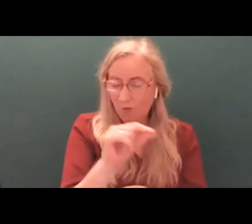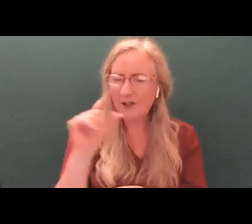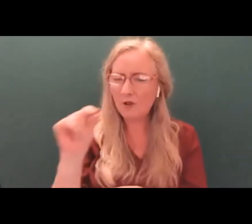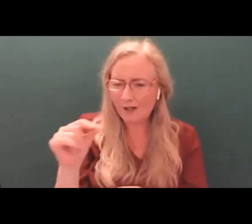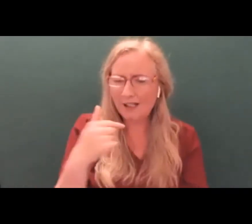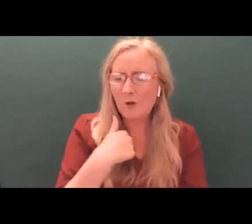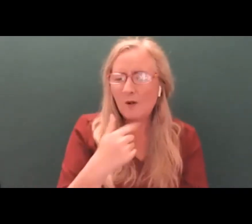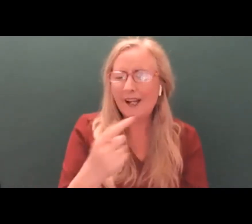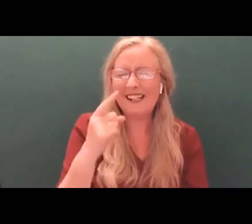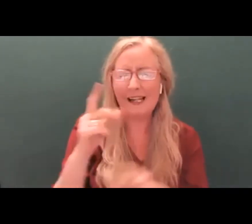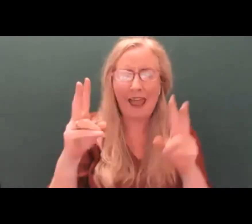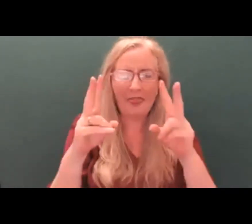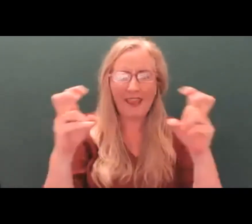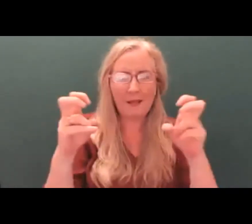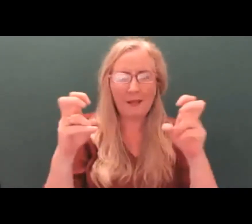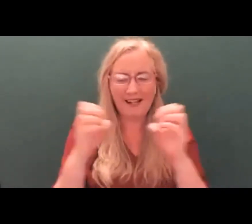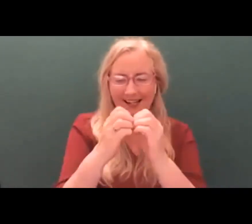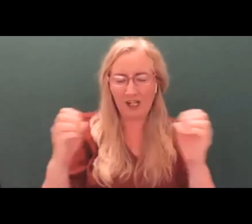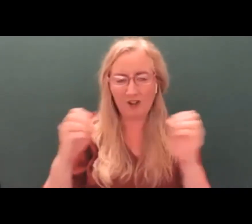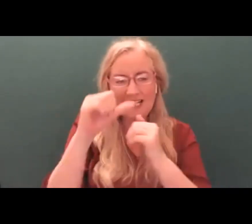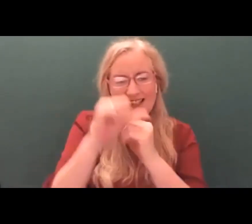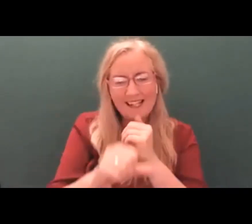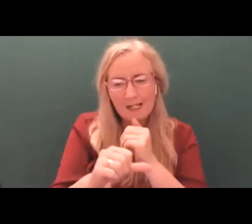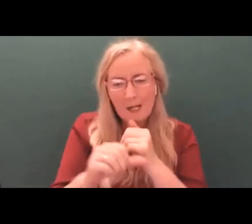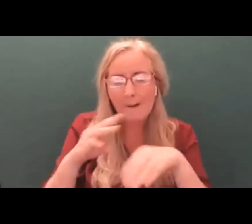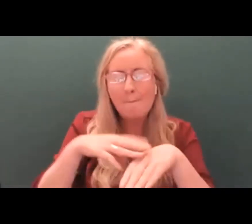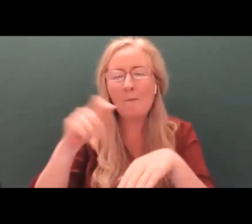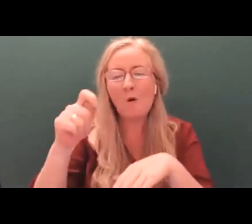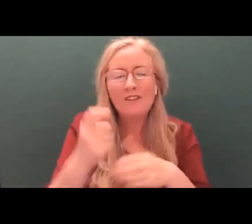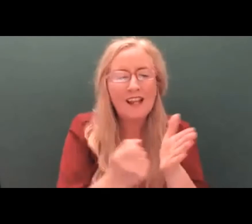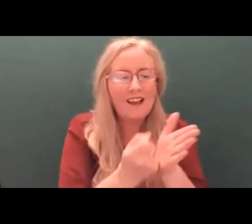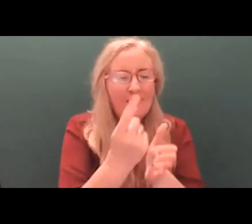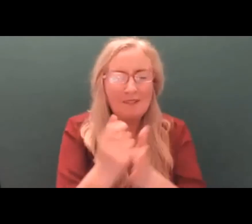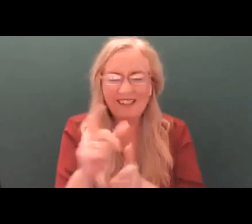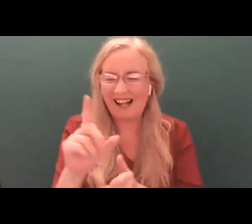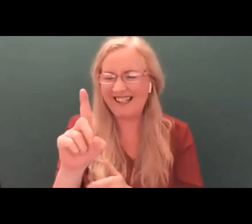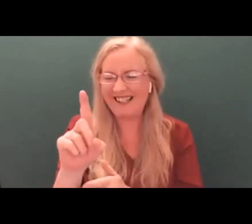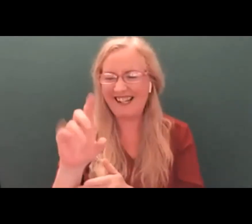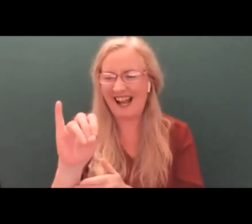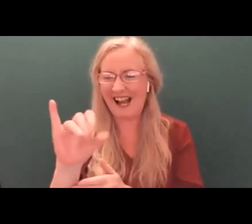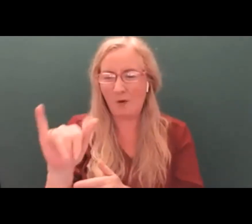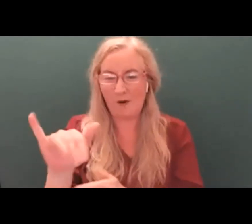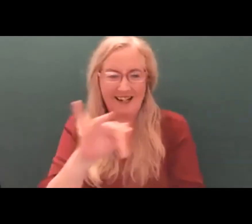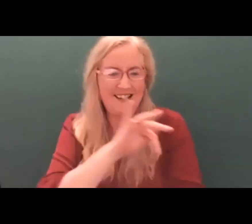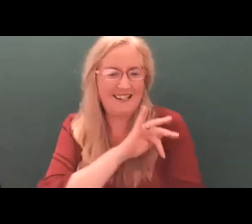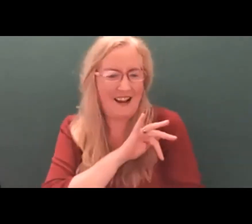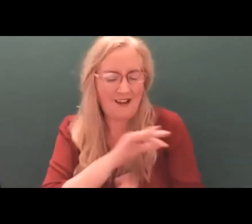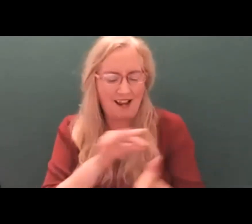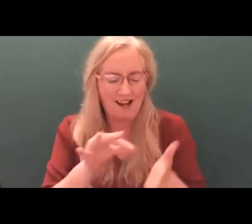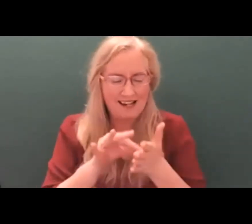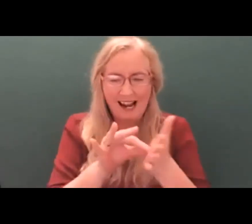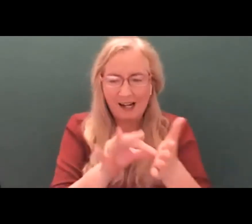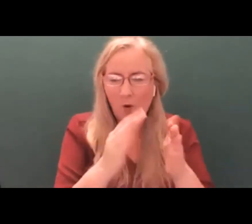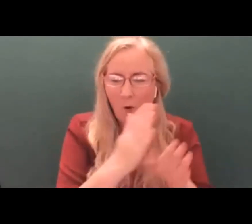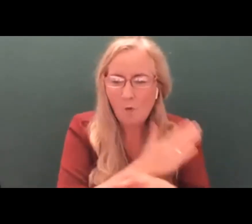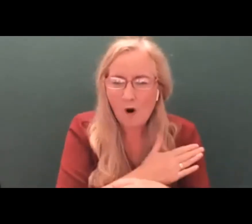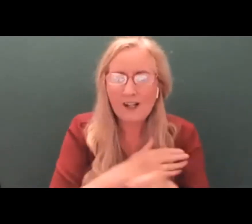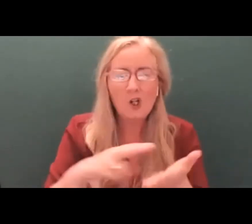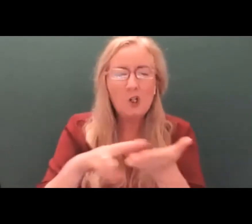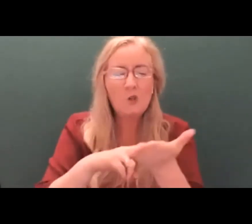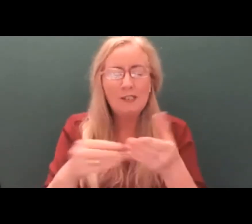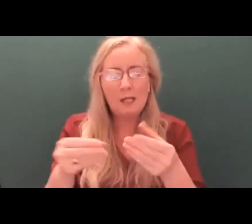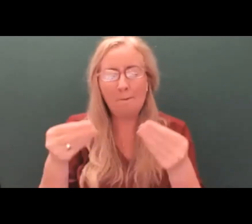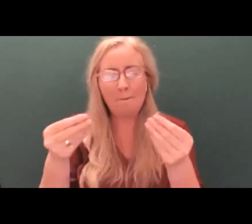take a theme for each day. And most of the events were actually DIY, as in self-guided walks, using materials that we'd